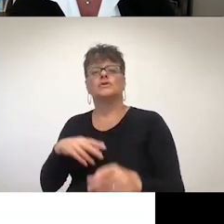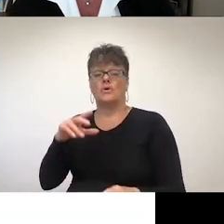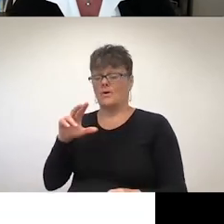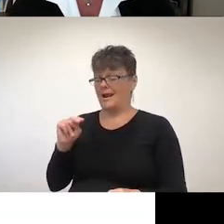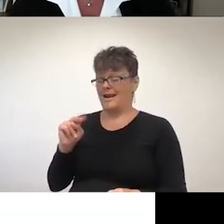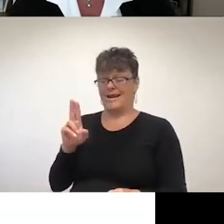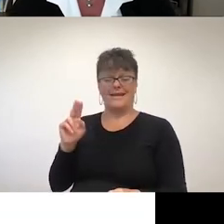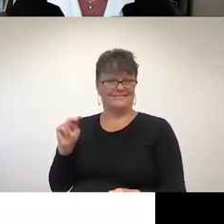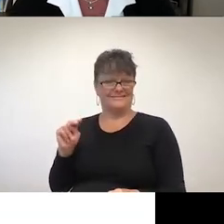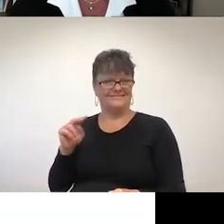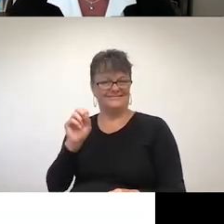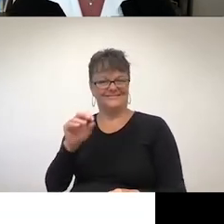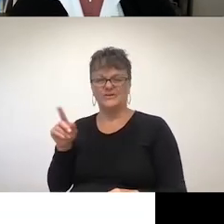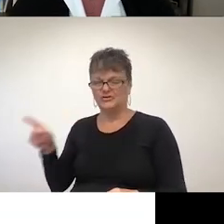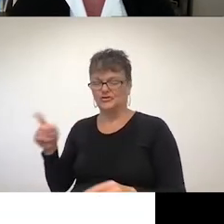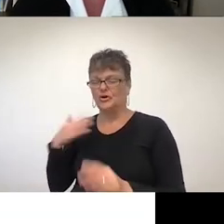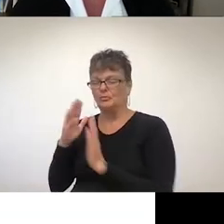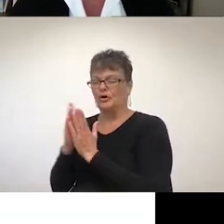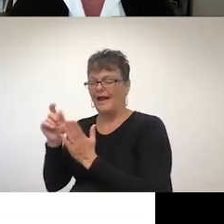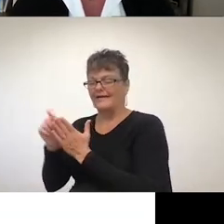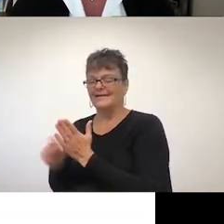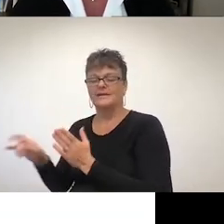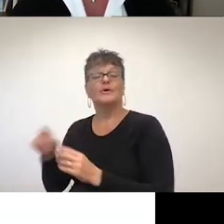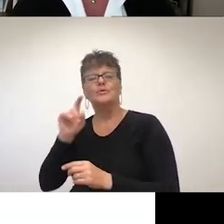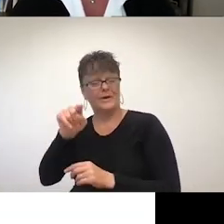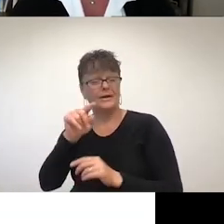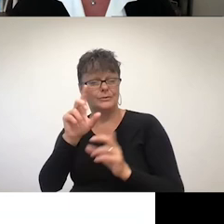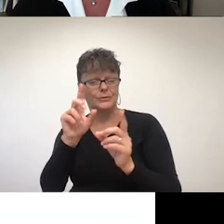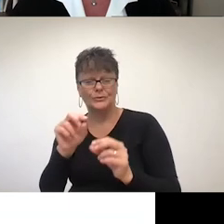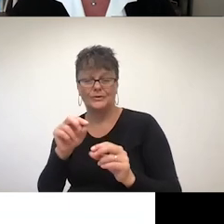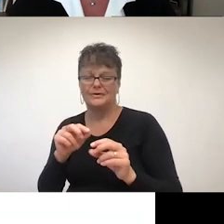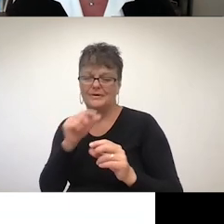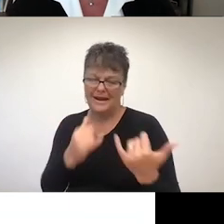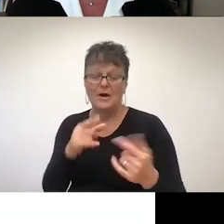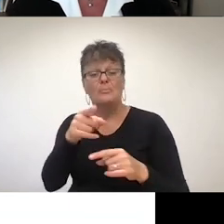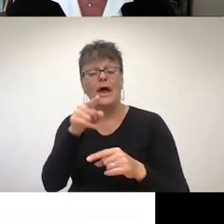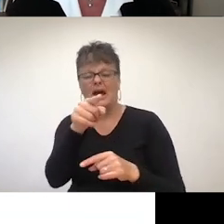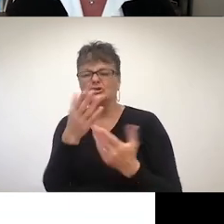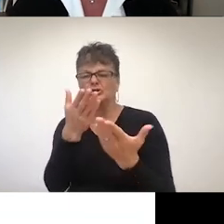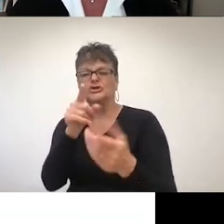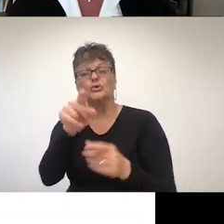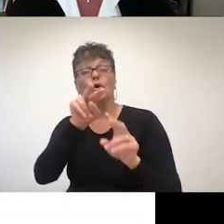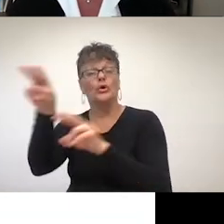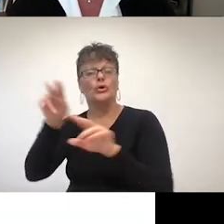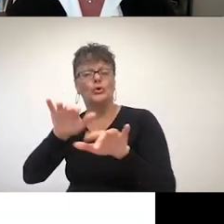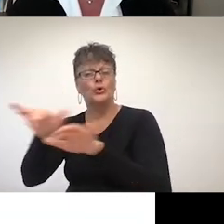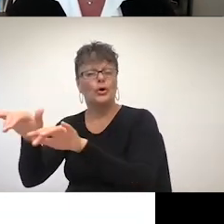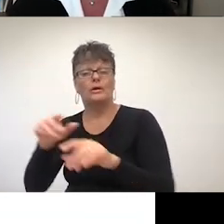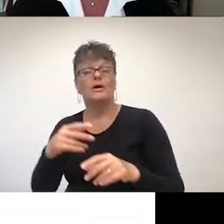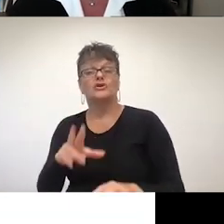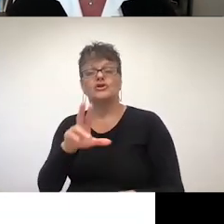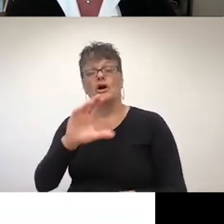It's called a CV of failure. So it's just basically a short document of jobs I did not get, scholarships